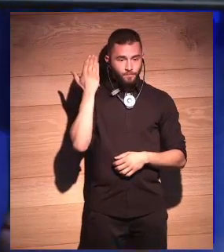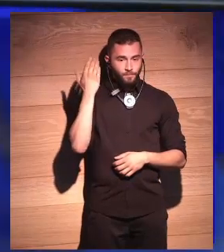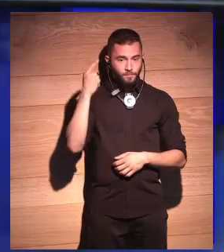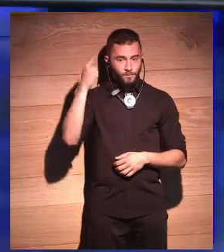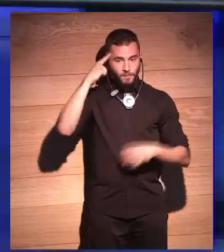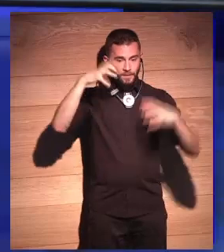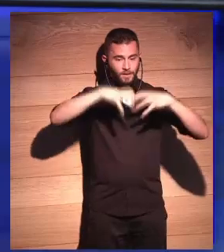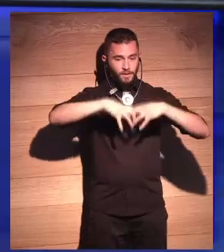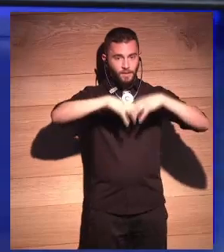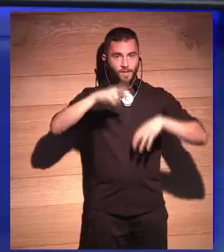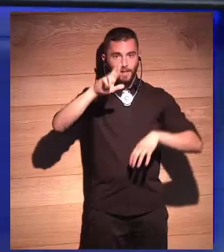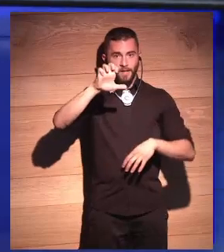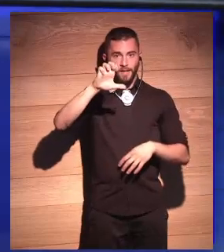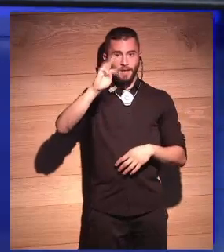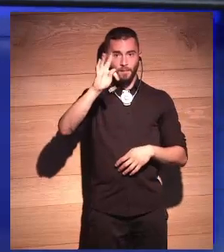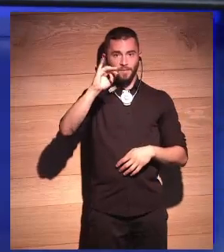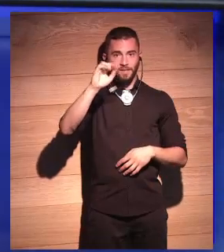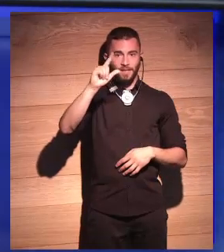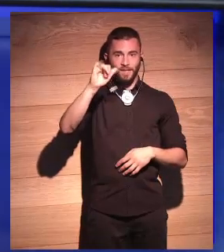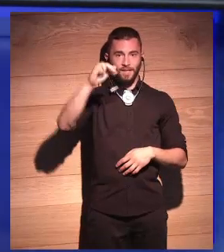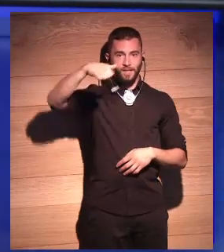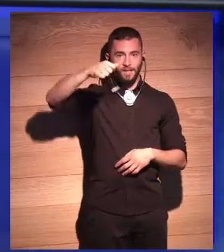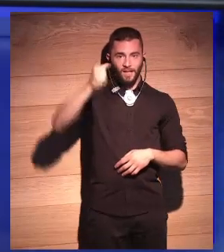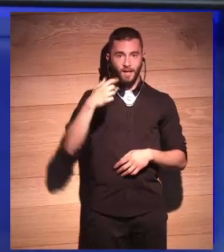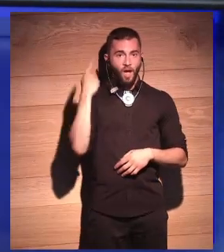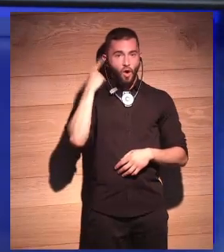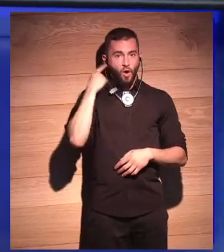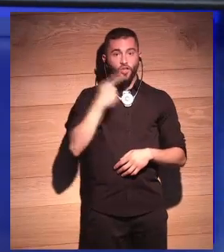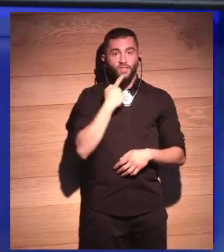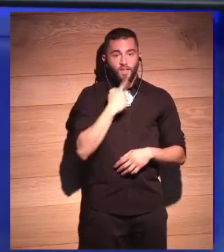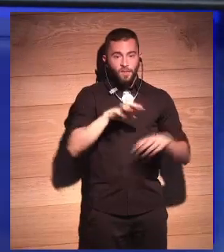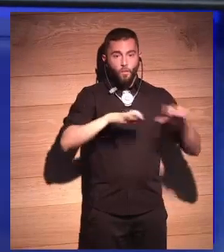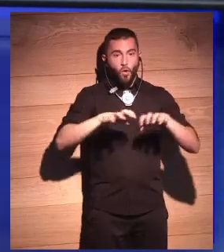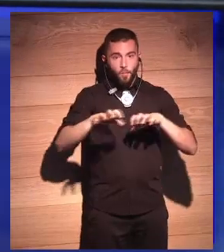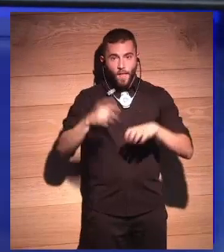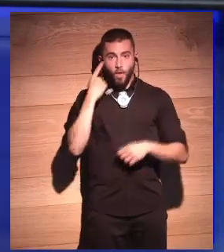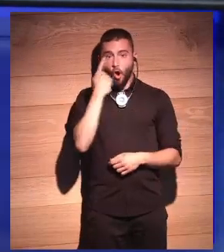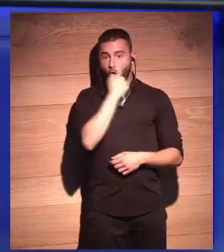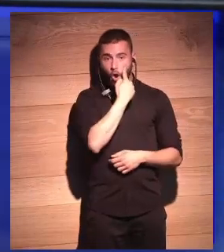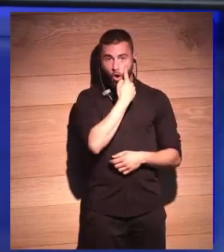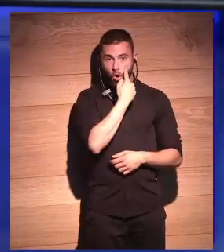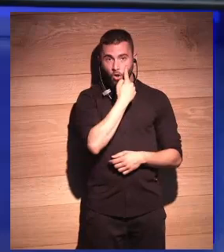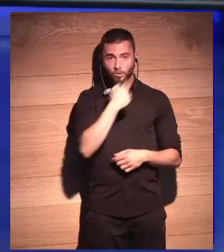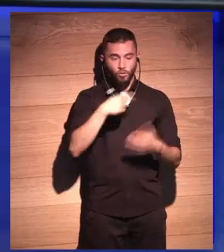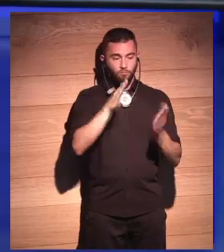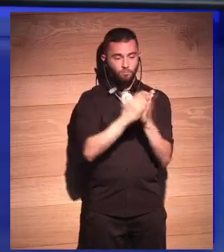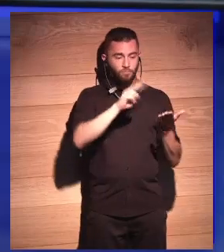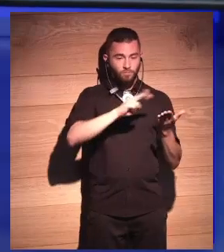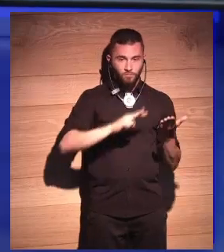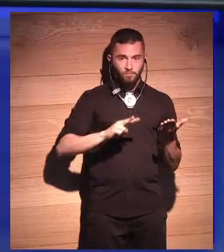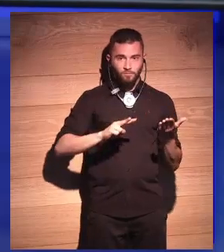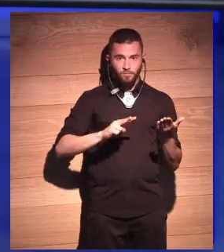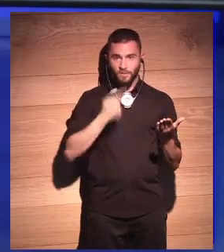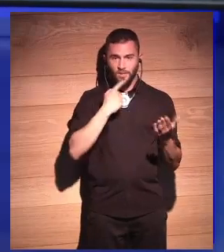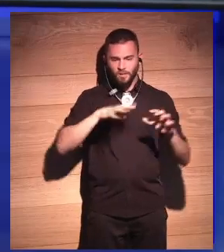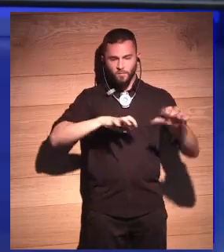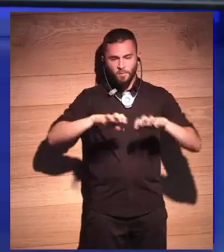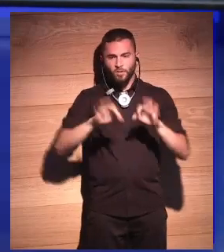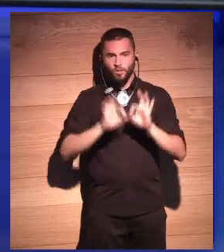moving. My eyes, because I'm reading my book, tell me nothing is moving. There's a disagreement.